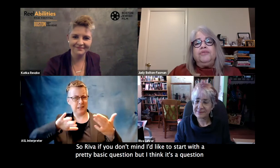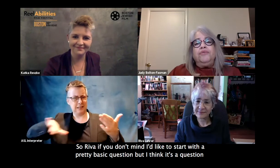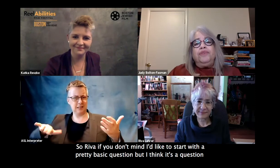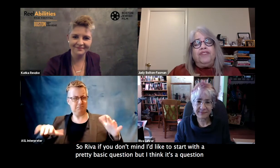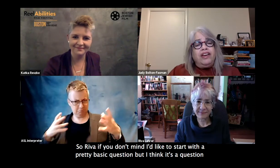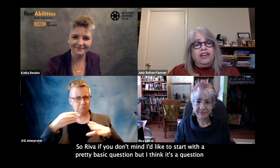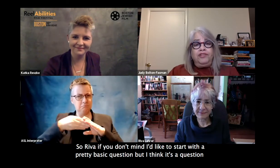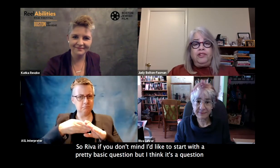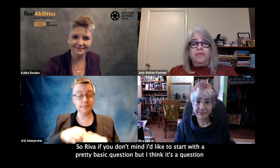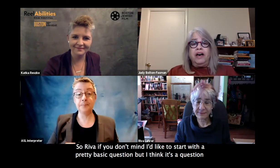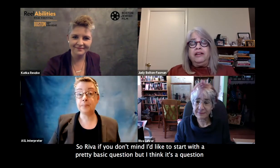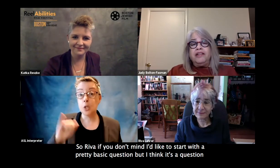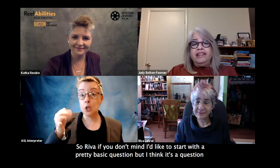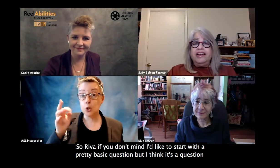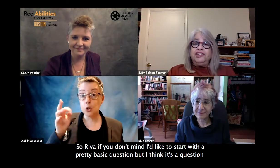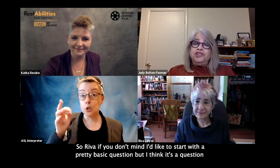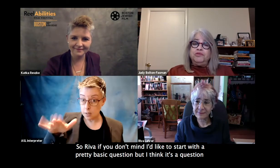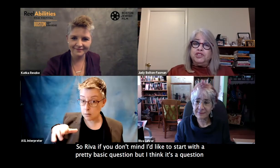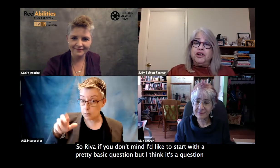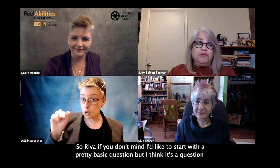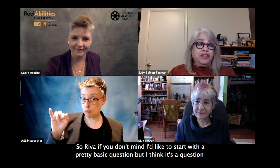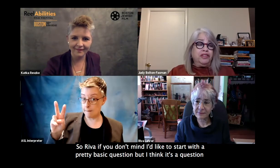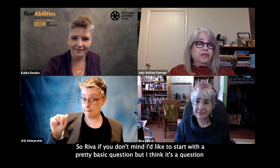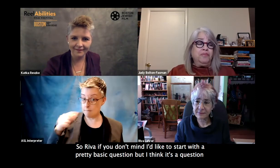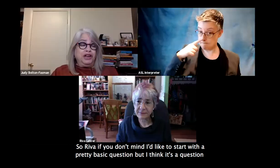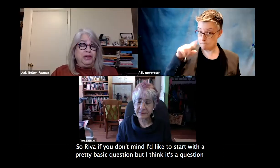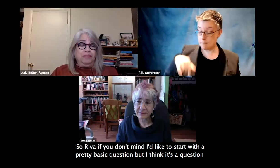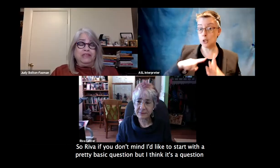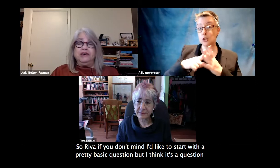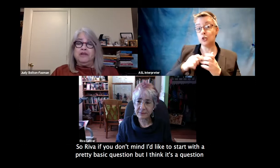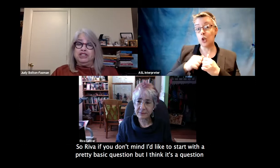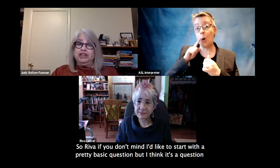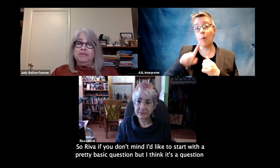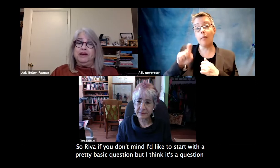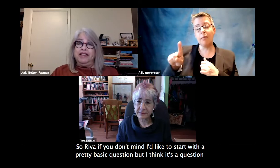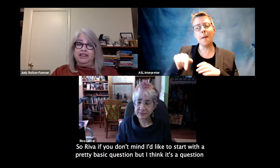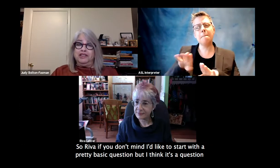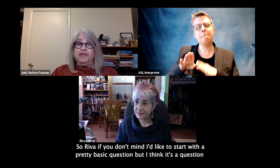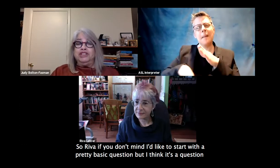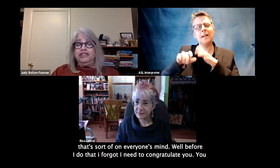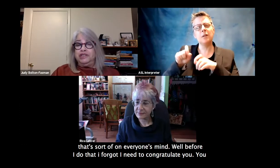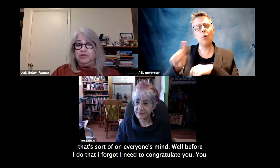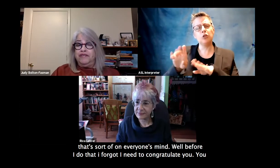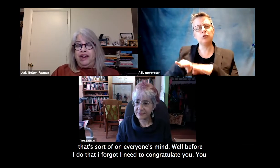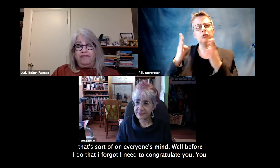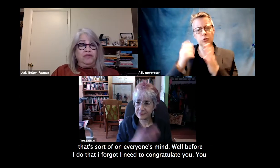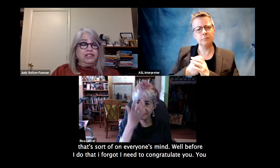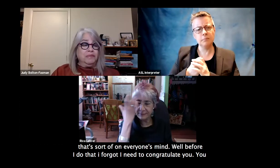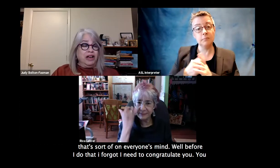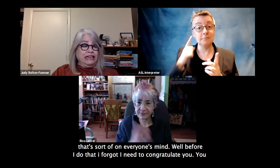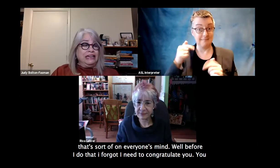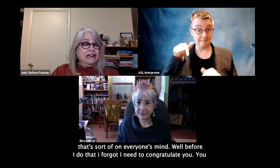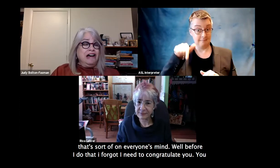So, Riva, if you don't mind, I'd like to start with a pretty basic question, but I think it's a question that's sort of on